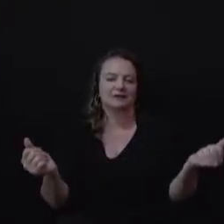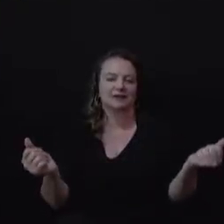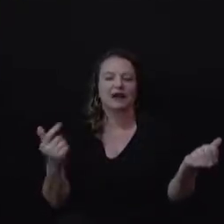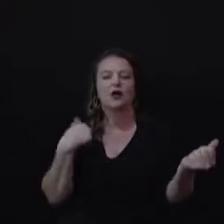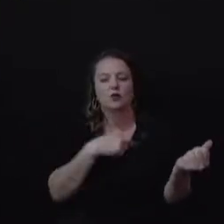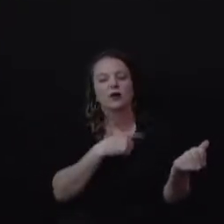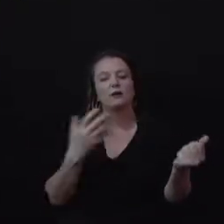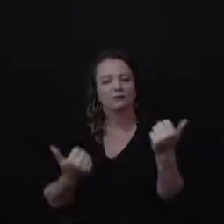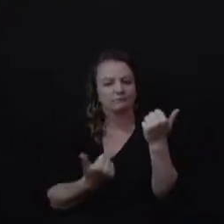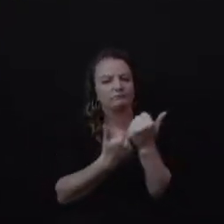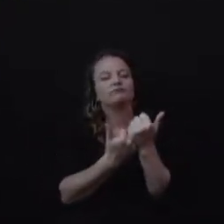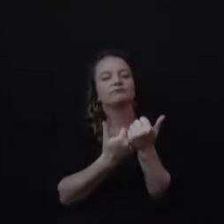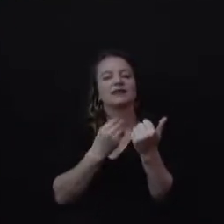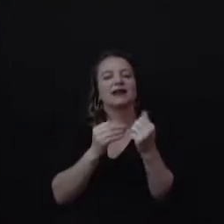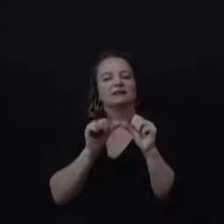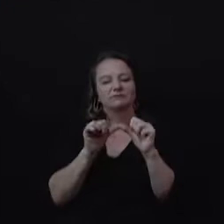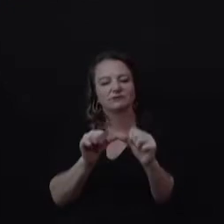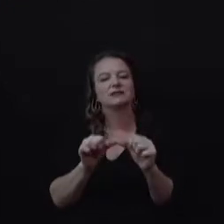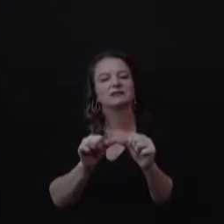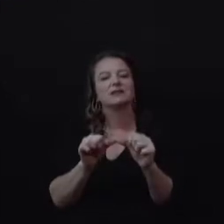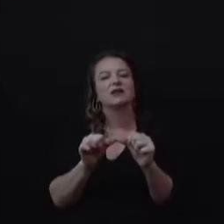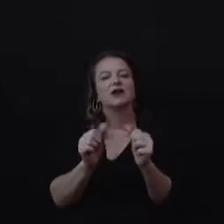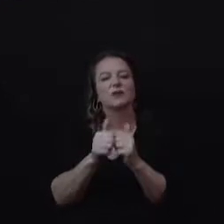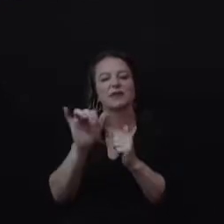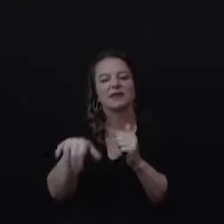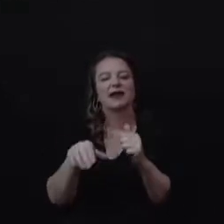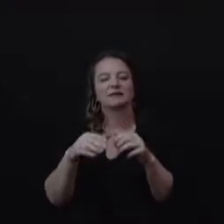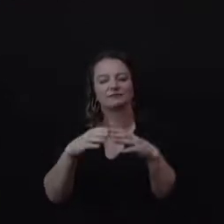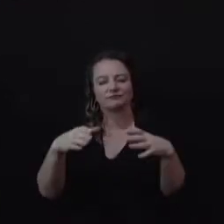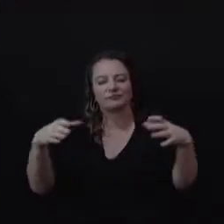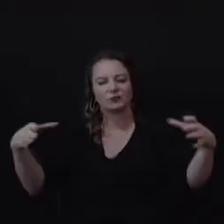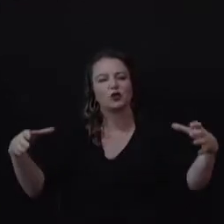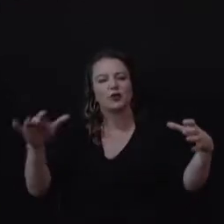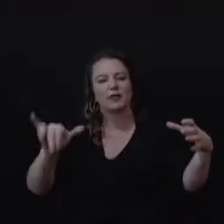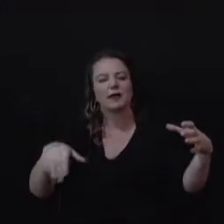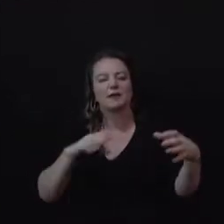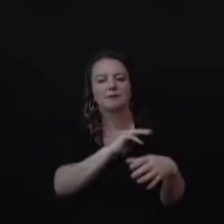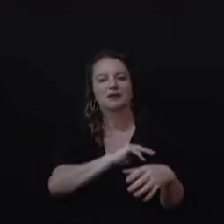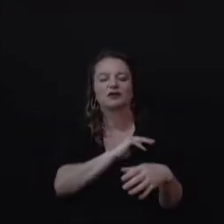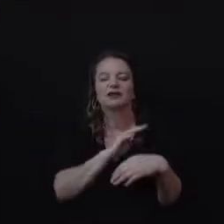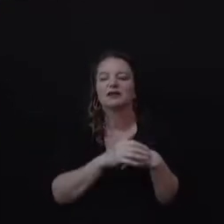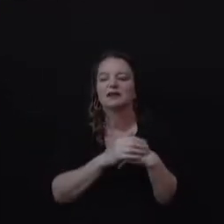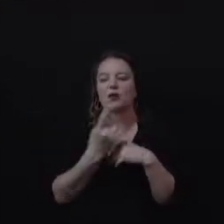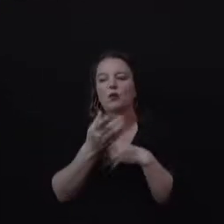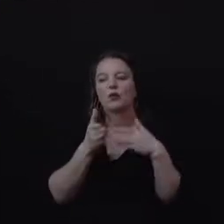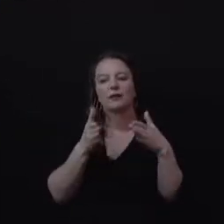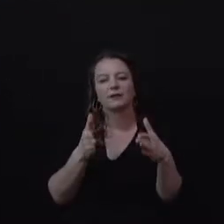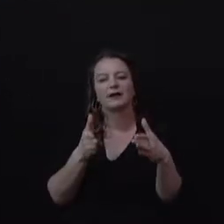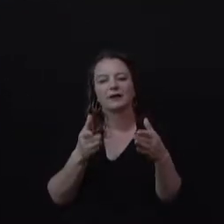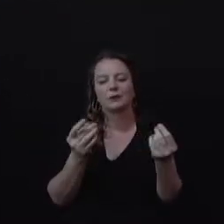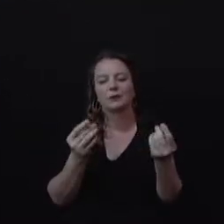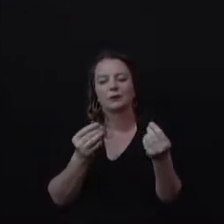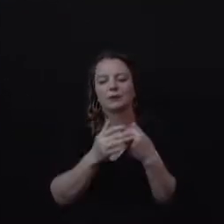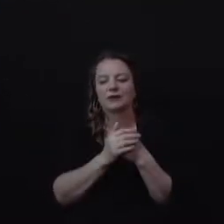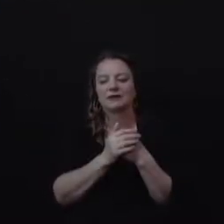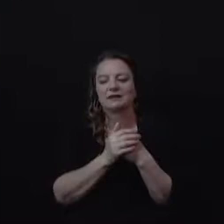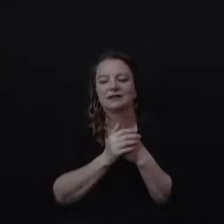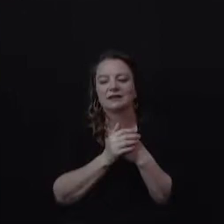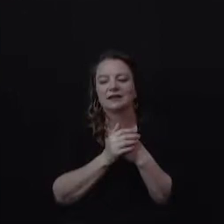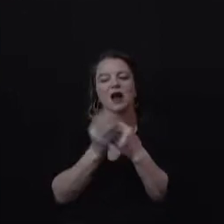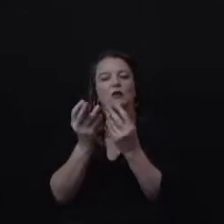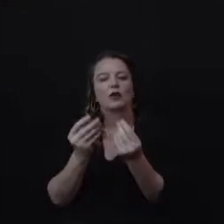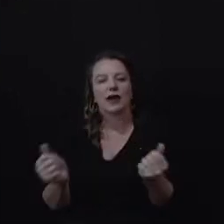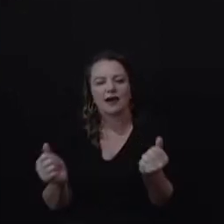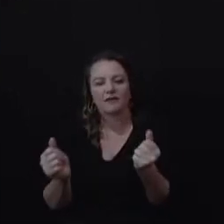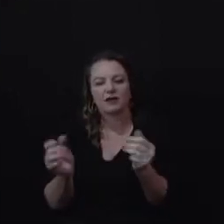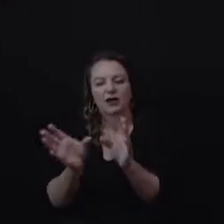that as we expand this ministry. And so one of the ways that we do this is through something called a recovery